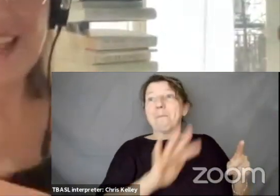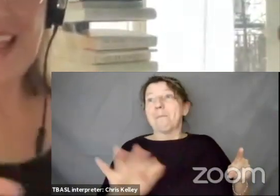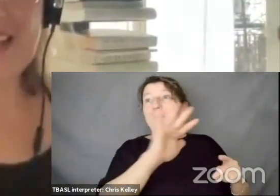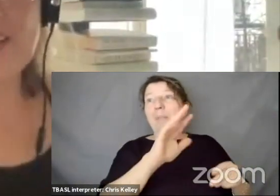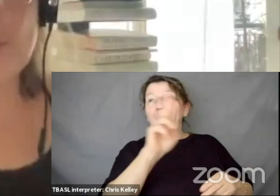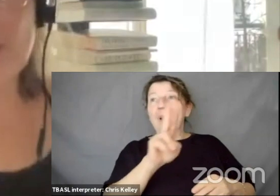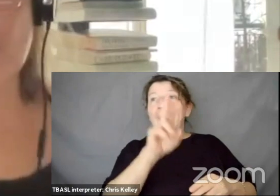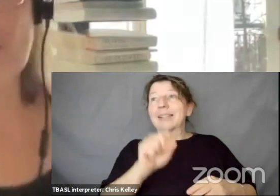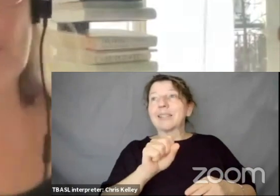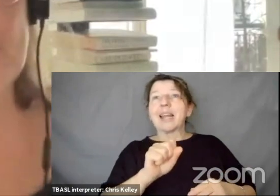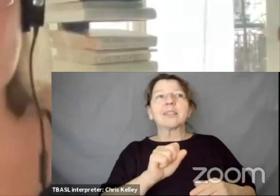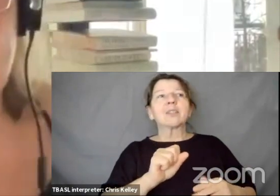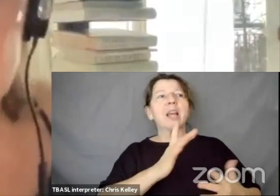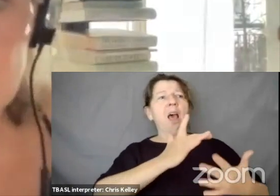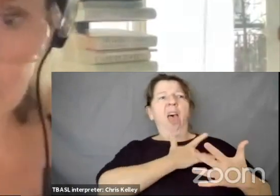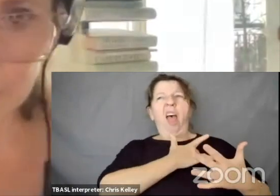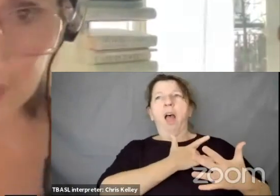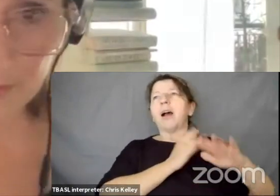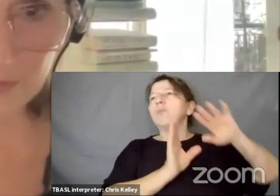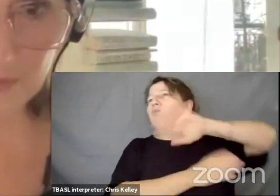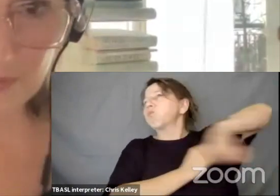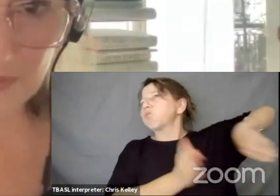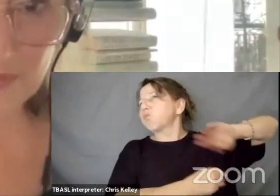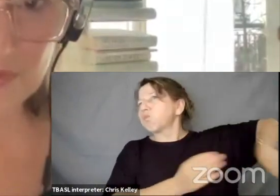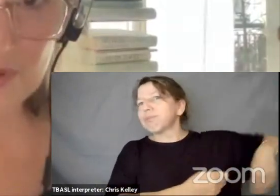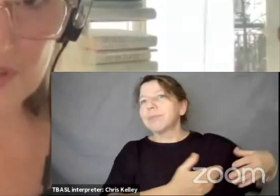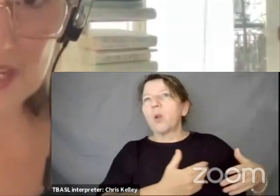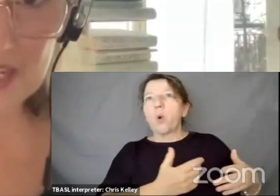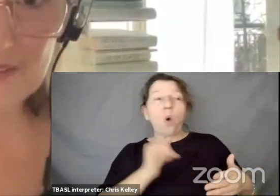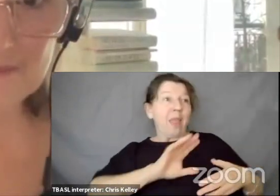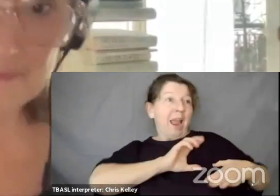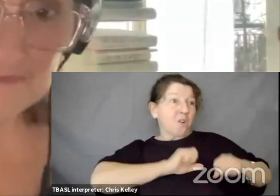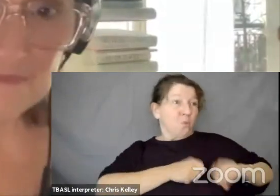right? And here we are on the brink of climate change where